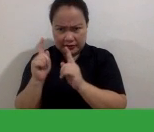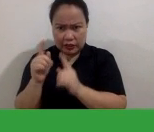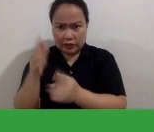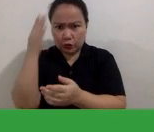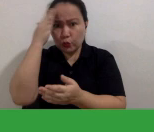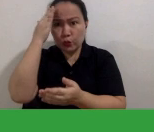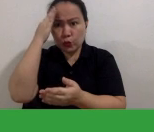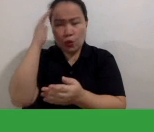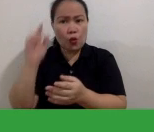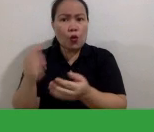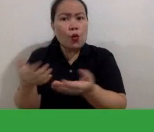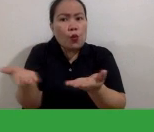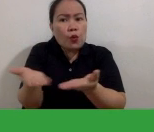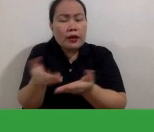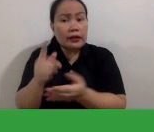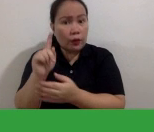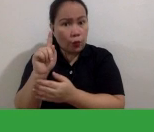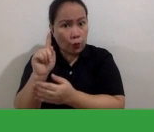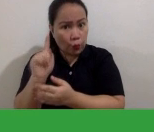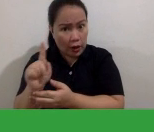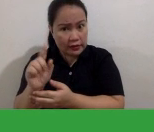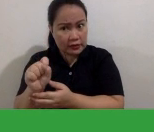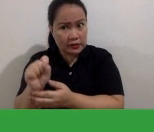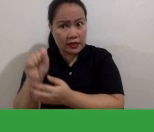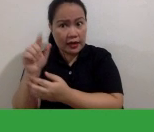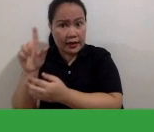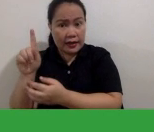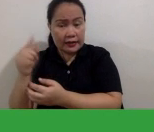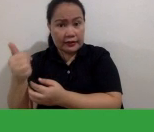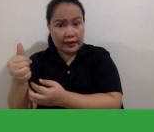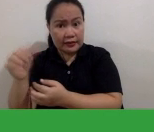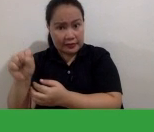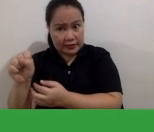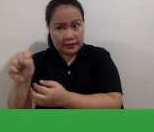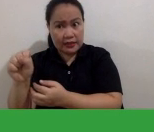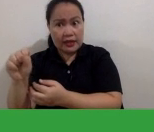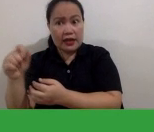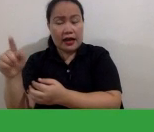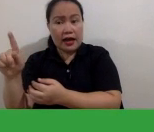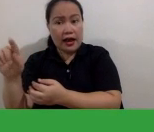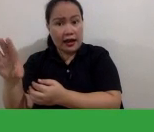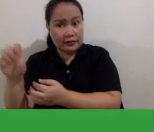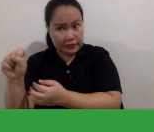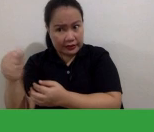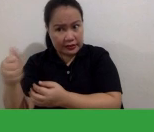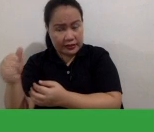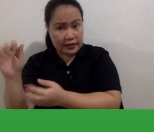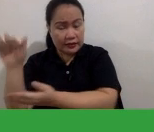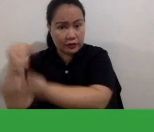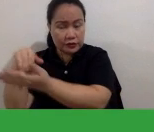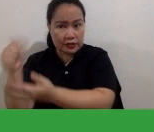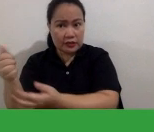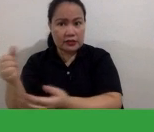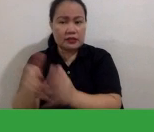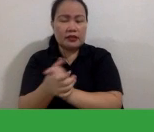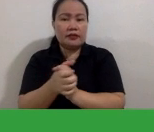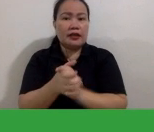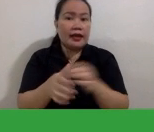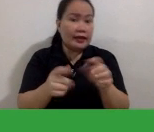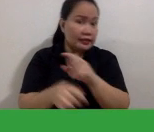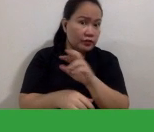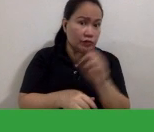hundred, thousands, and then sa decimals, identify natin yung tens, hundreds, thousands. Now, if